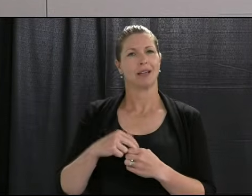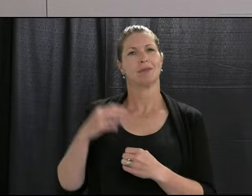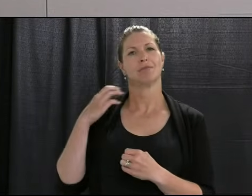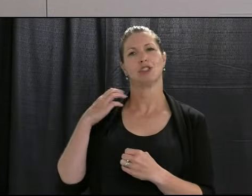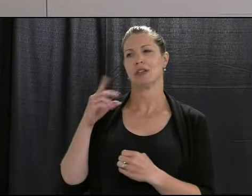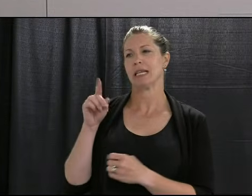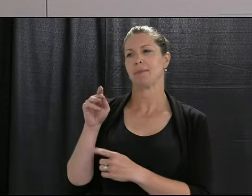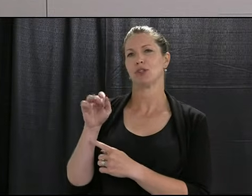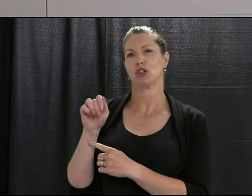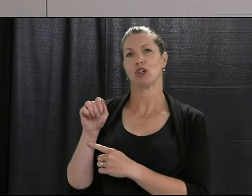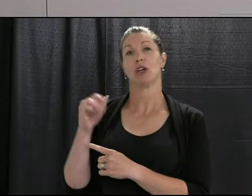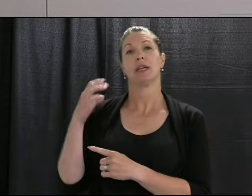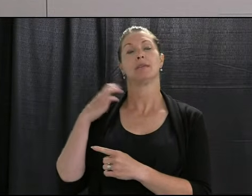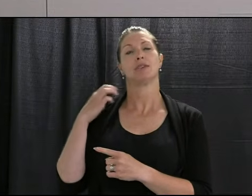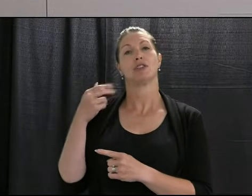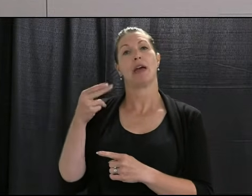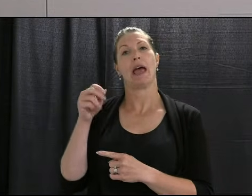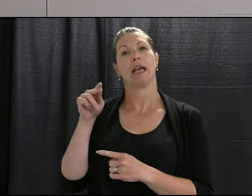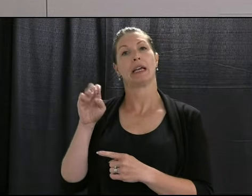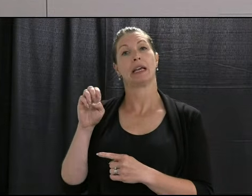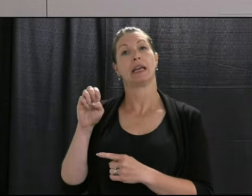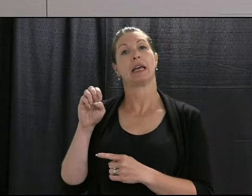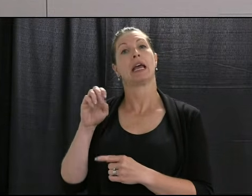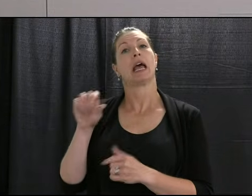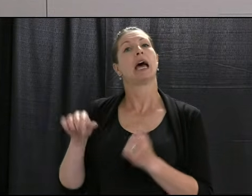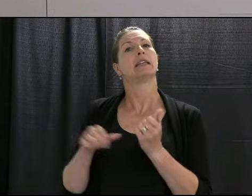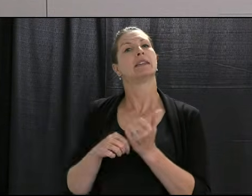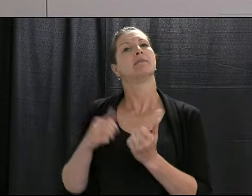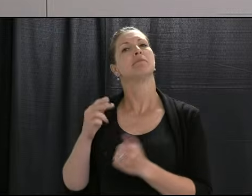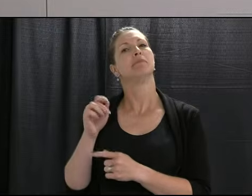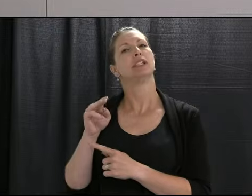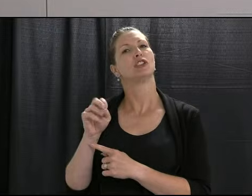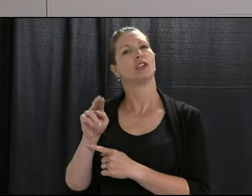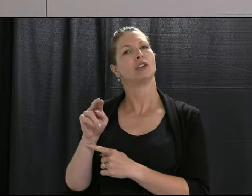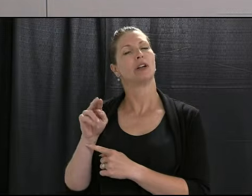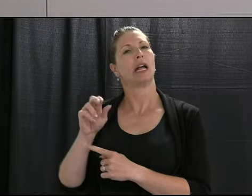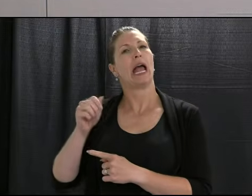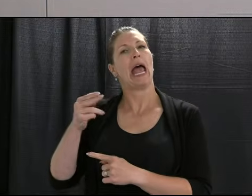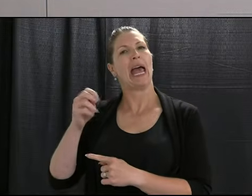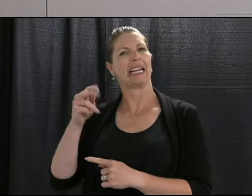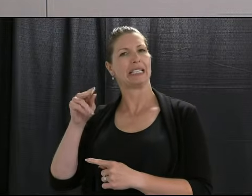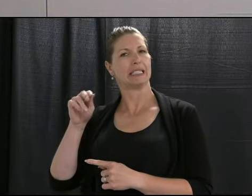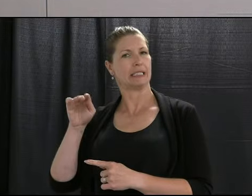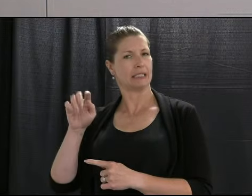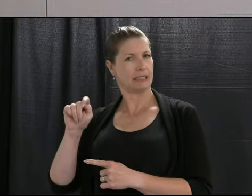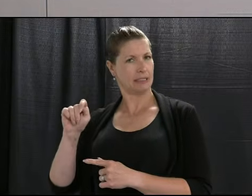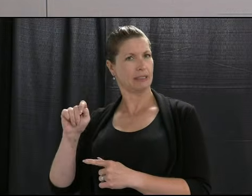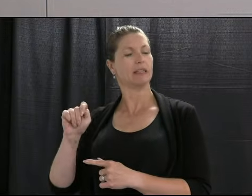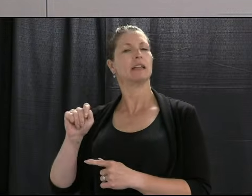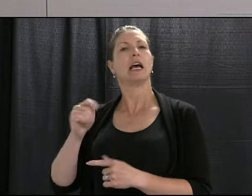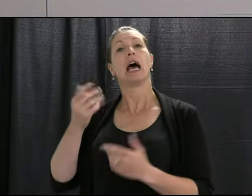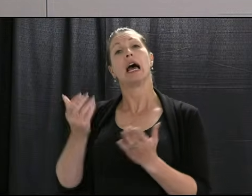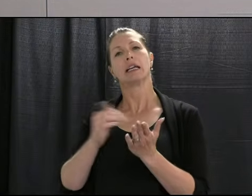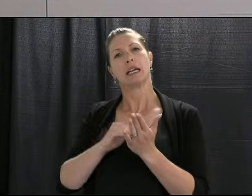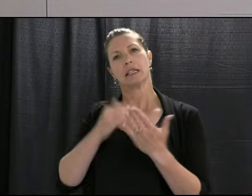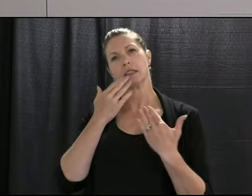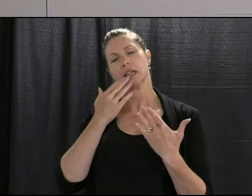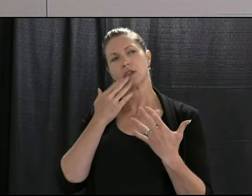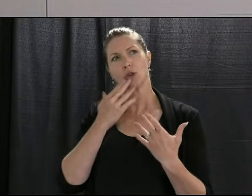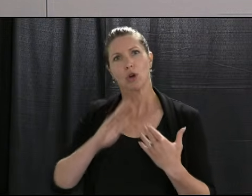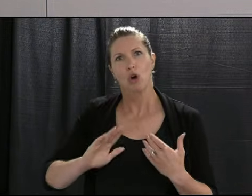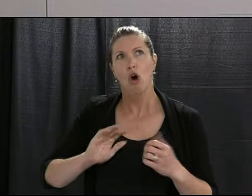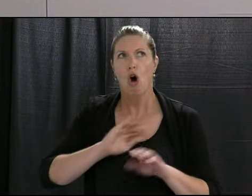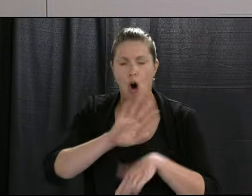Dempster, Minister Haggie, and Deputy Minister Jamie Chippett. So again, I do want to take some time again to acknowledge the tremendous work